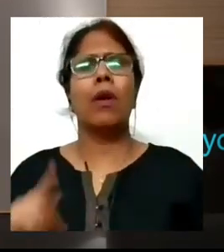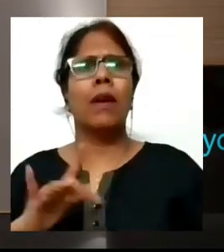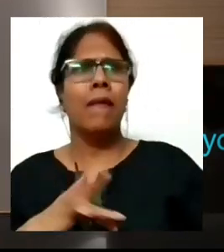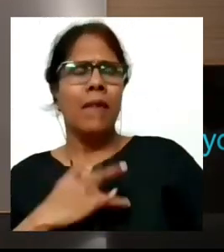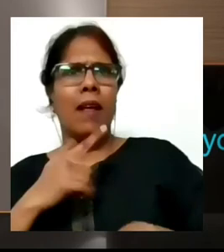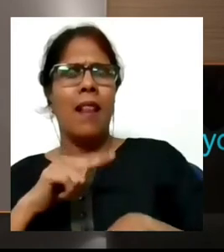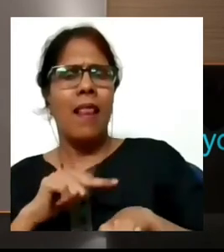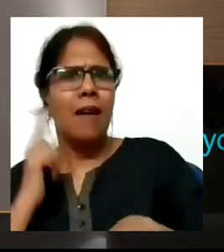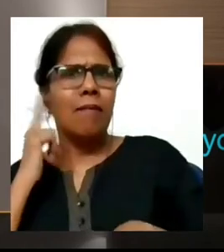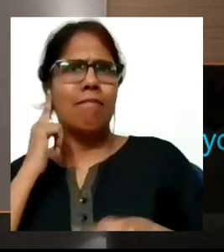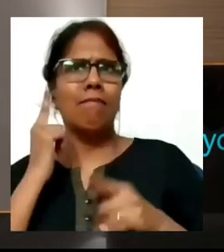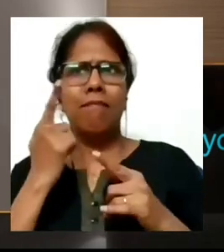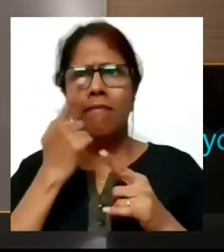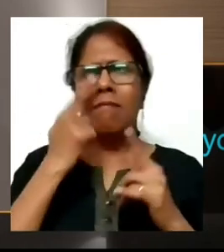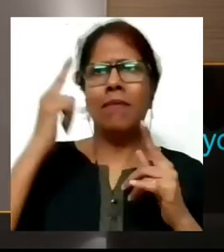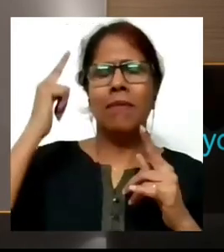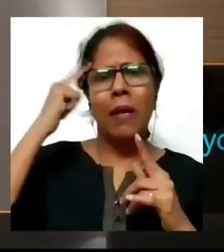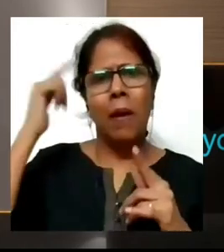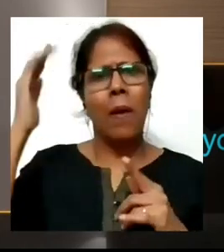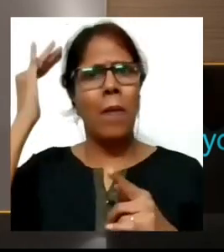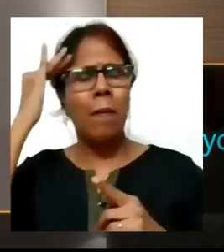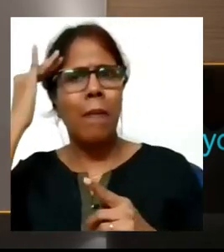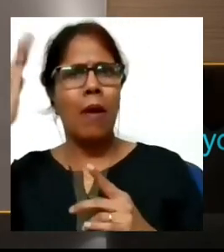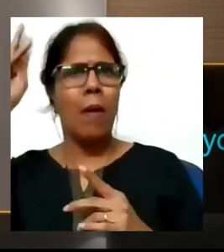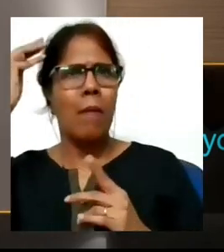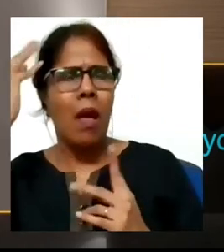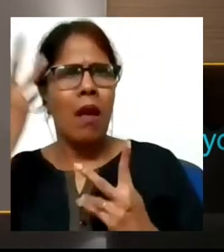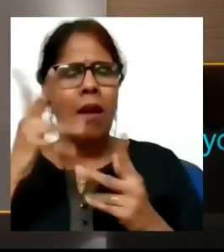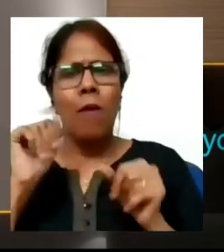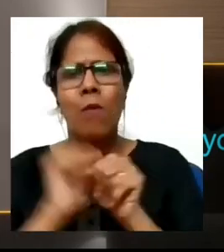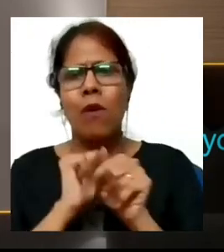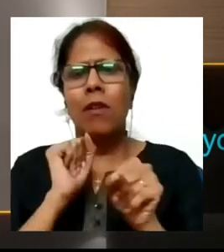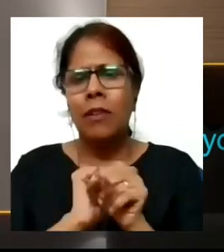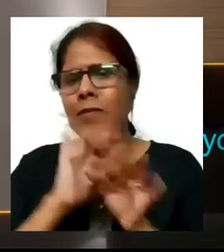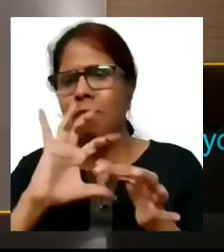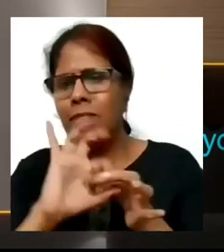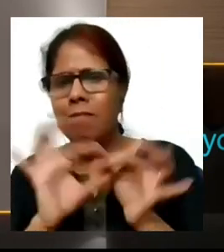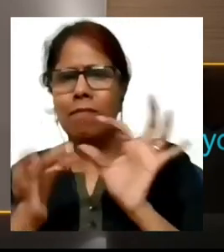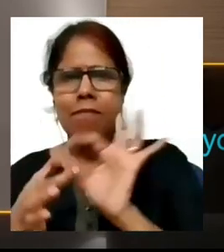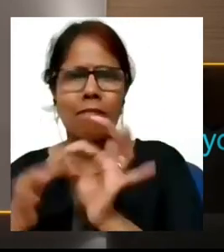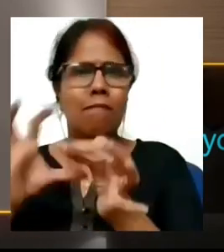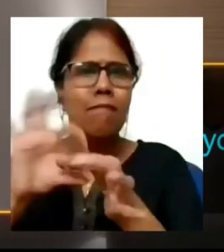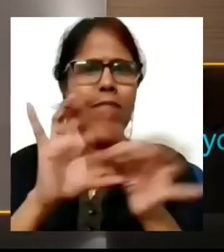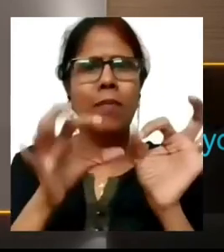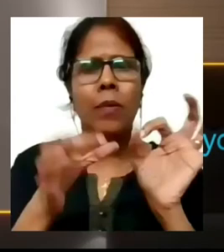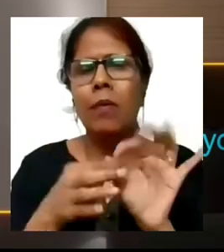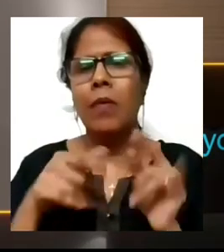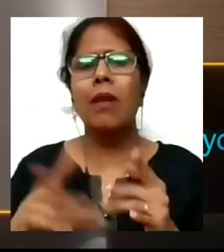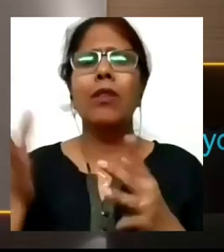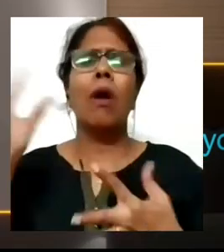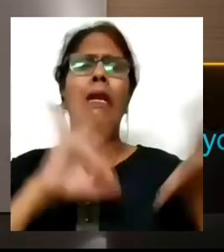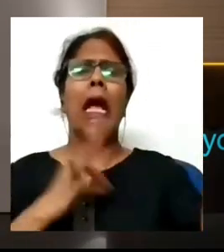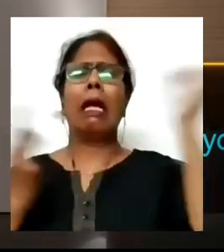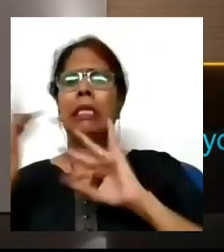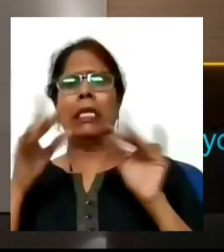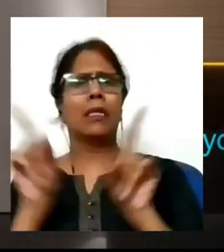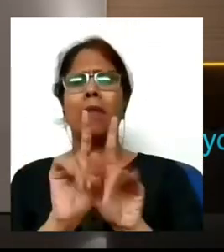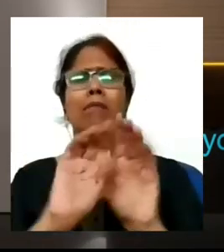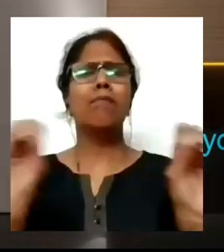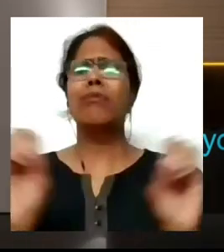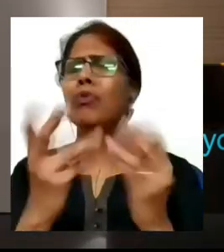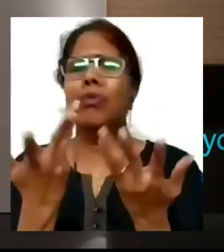sensations, memories, working with the body so that you don't have to be a dancer. And when I